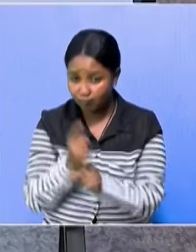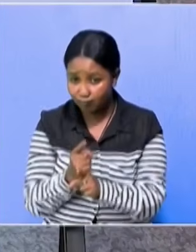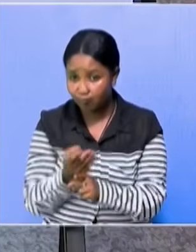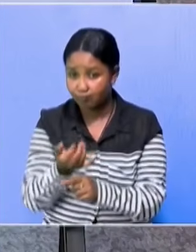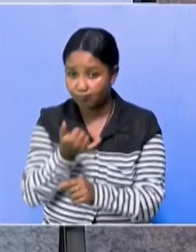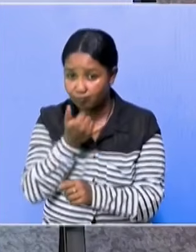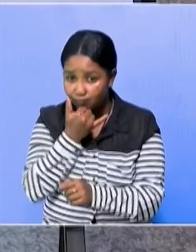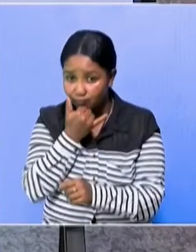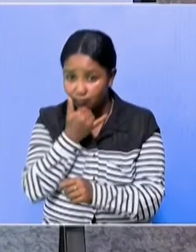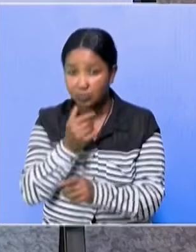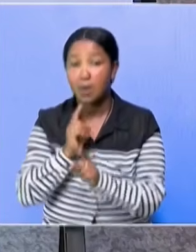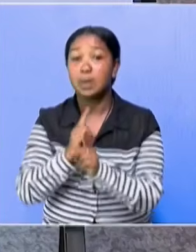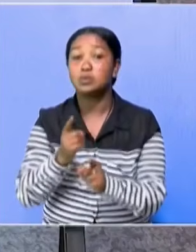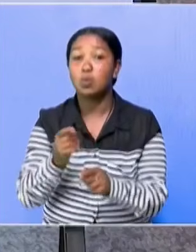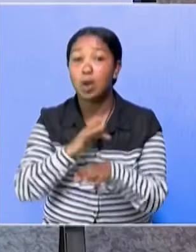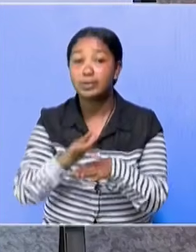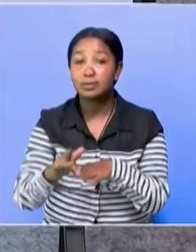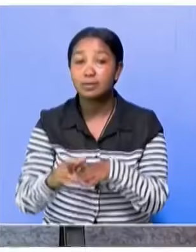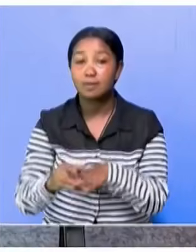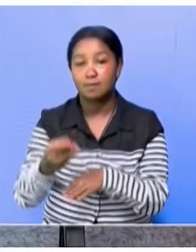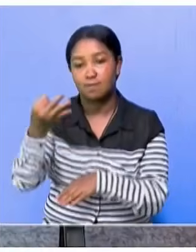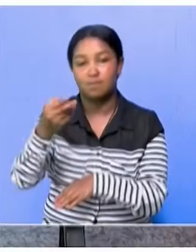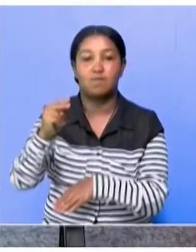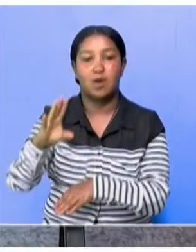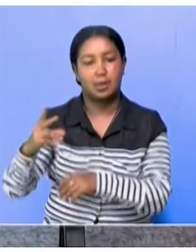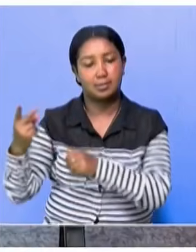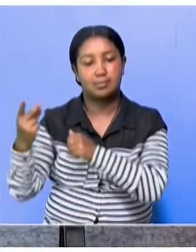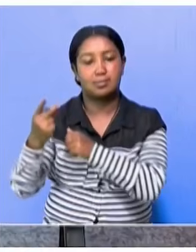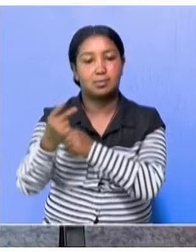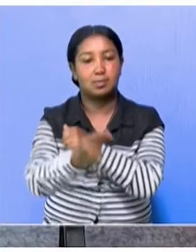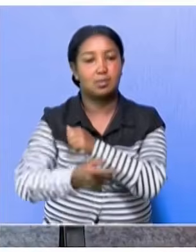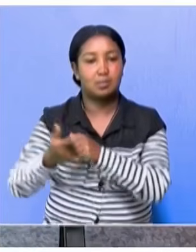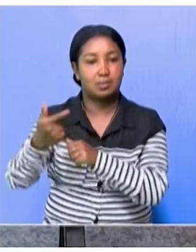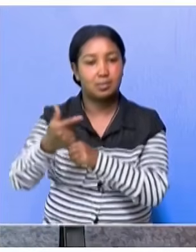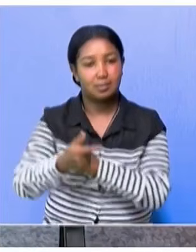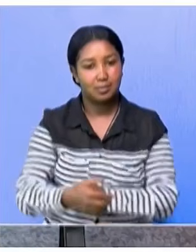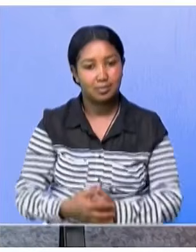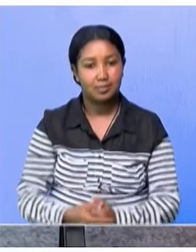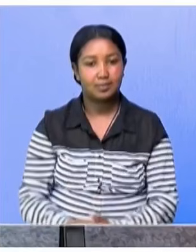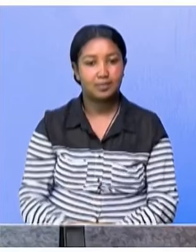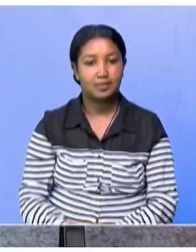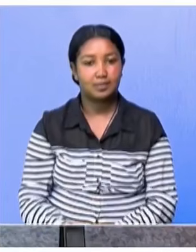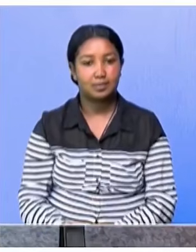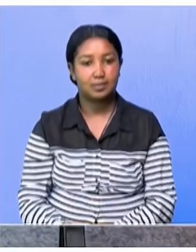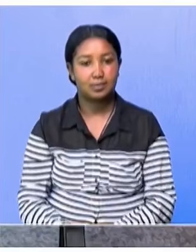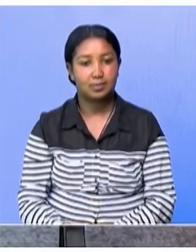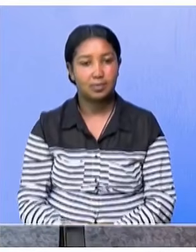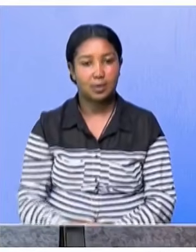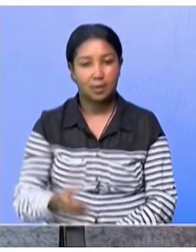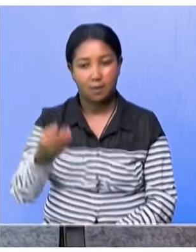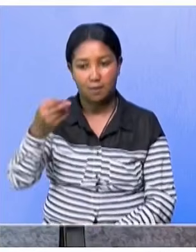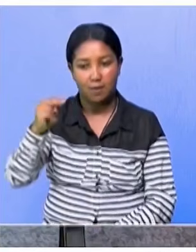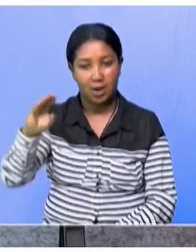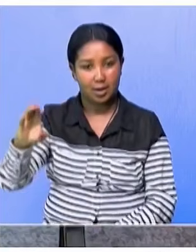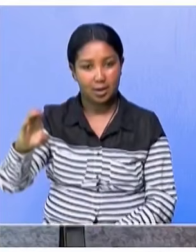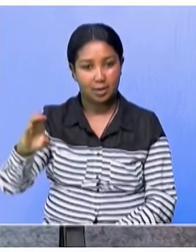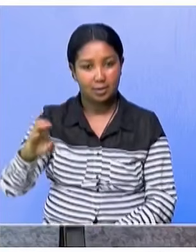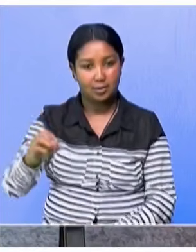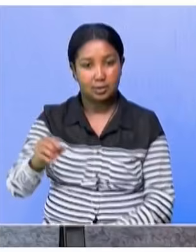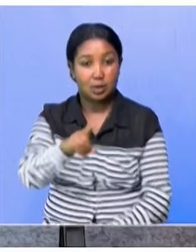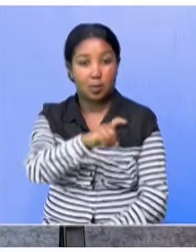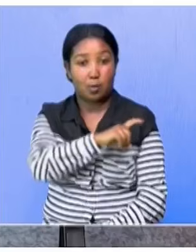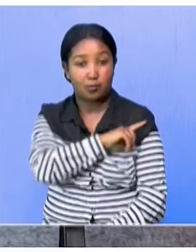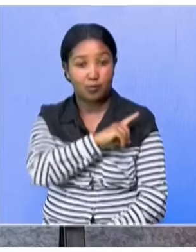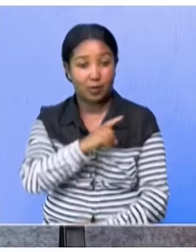is the appropriate answer? Yeah, very nice. That is fined. The policeman fined